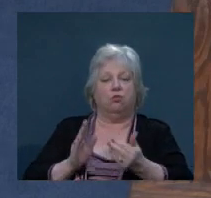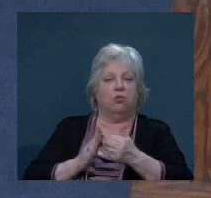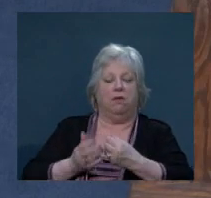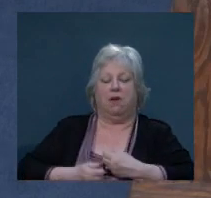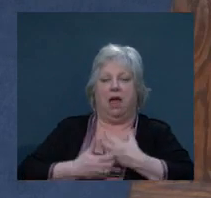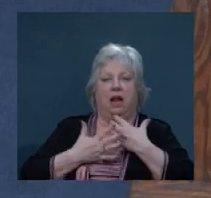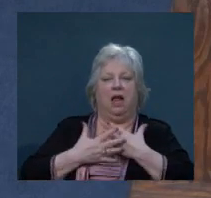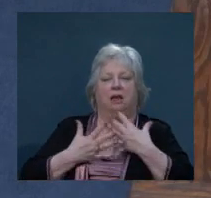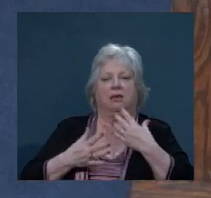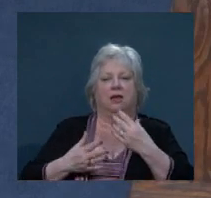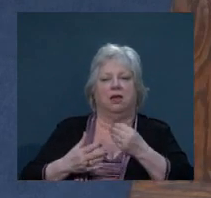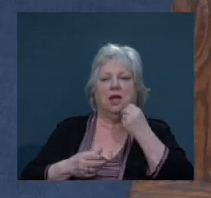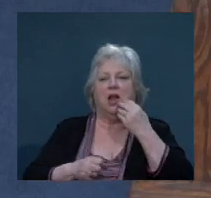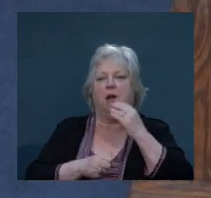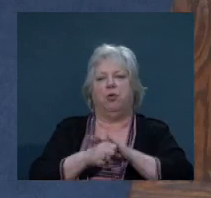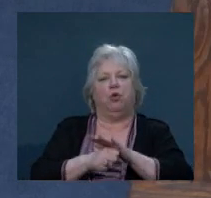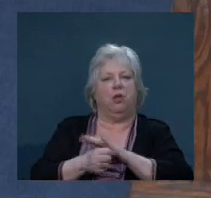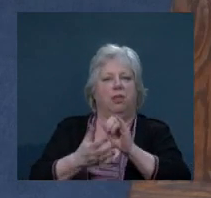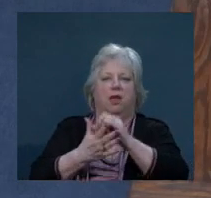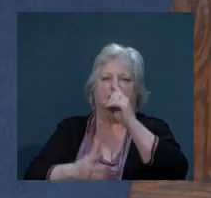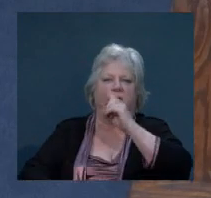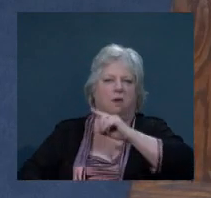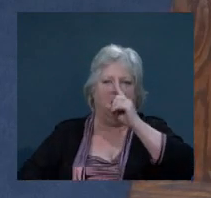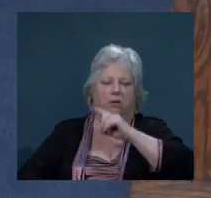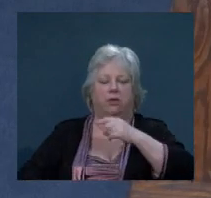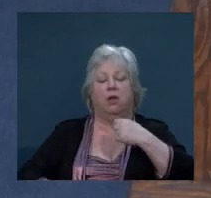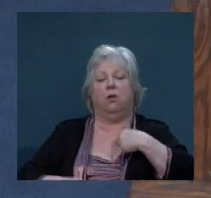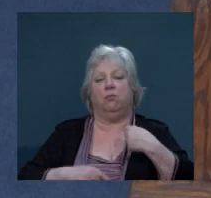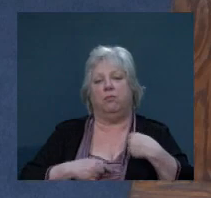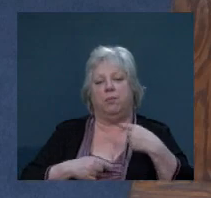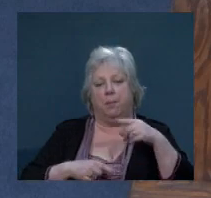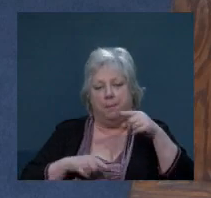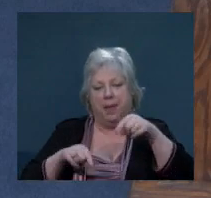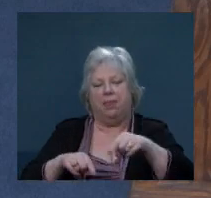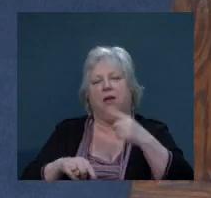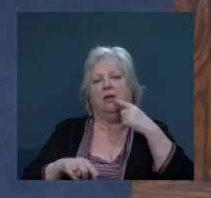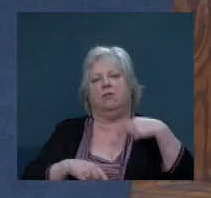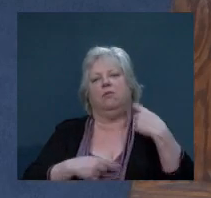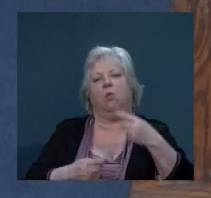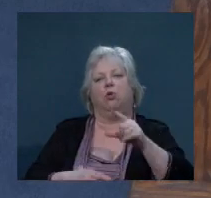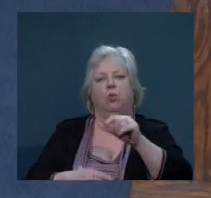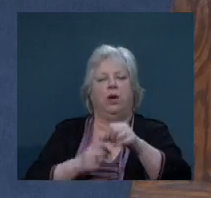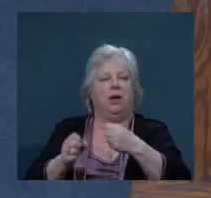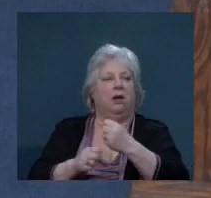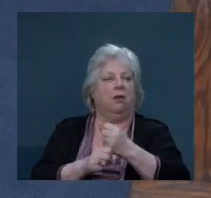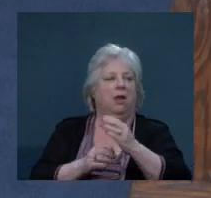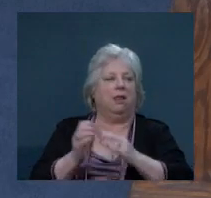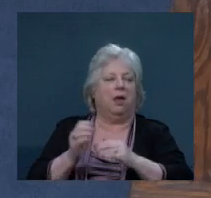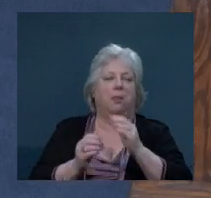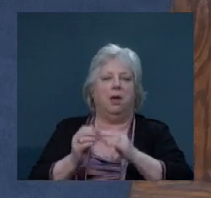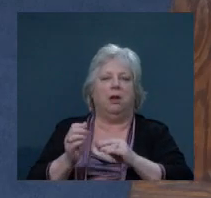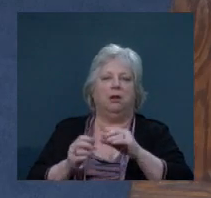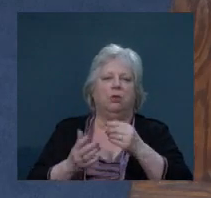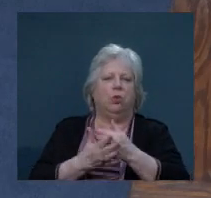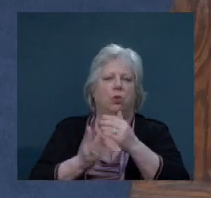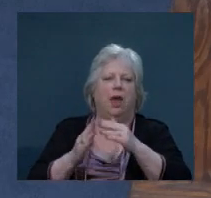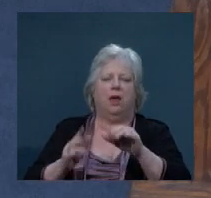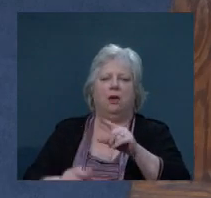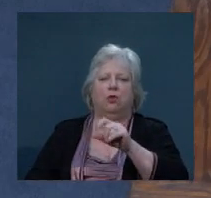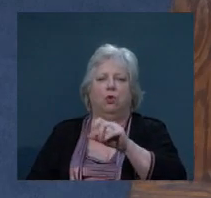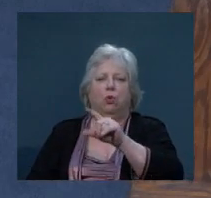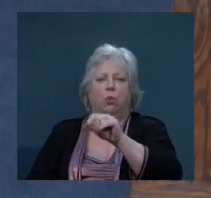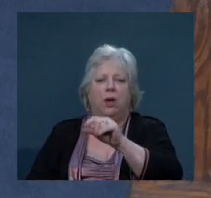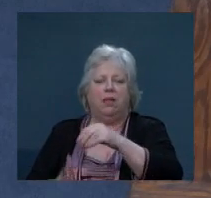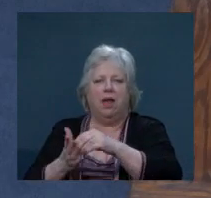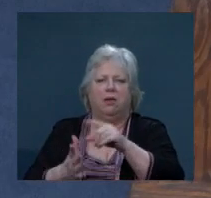false. Unless you have been in this area, we've been over there almost 20 years. They built brand new houses, $120,000, $140,000